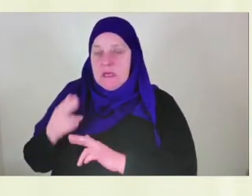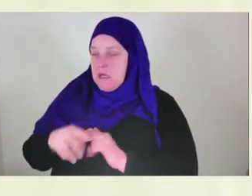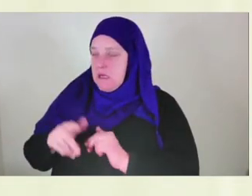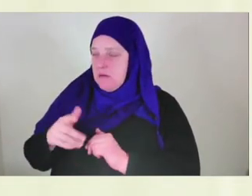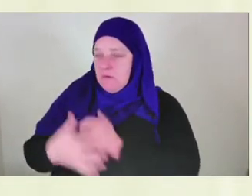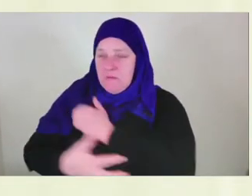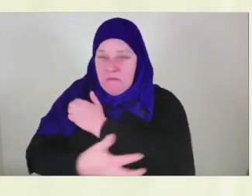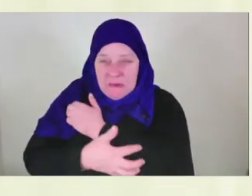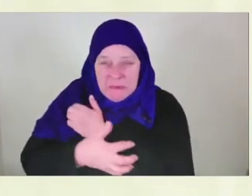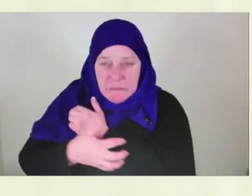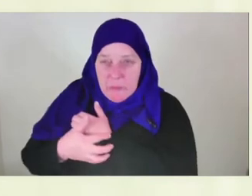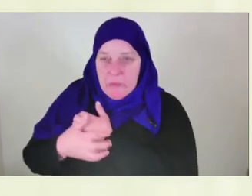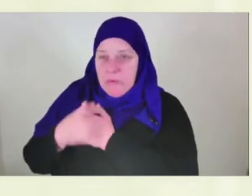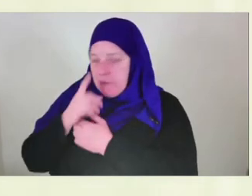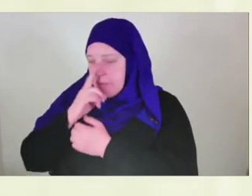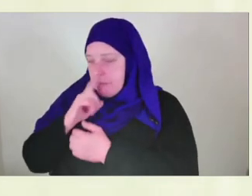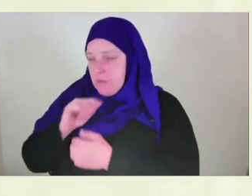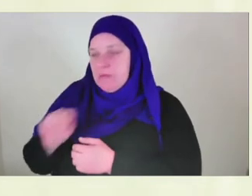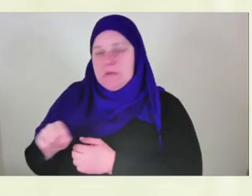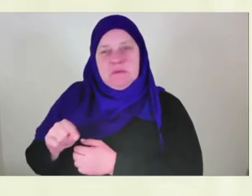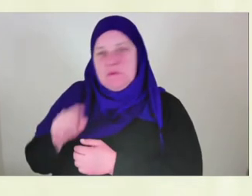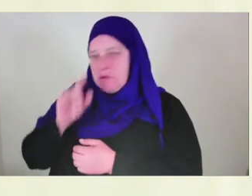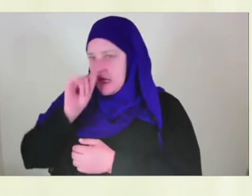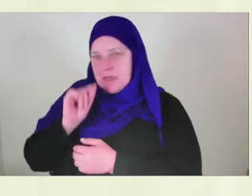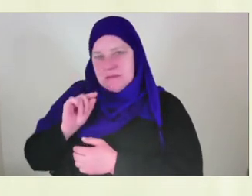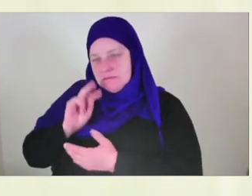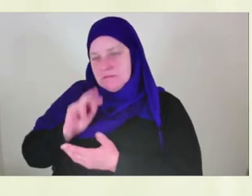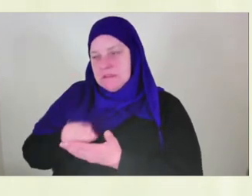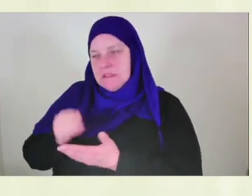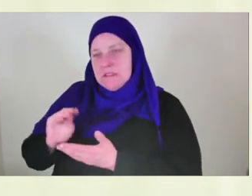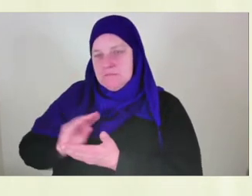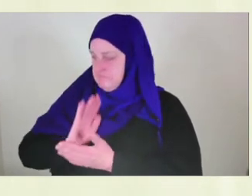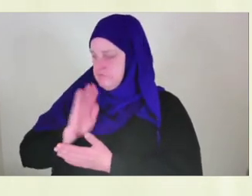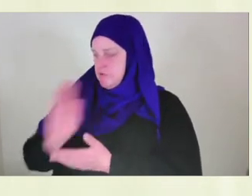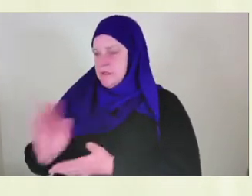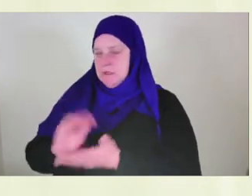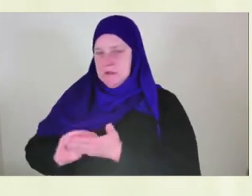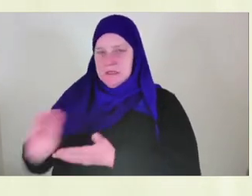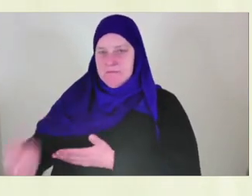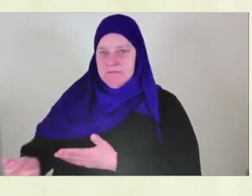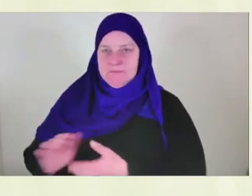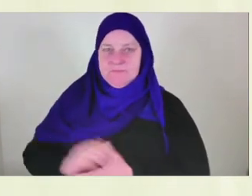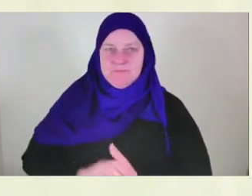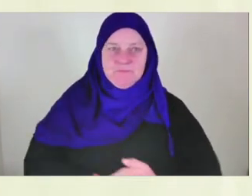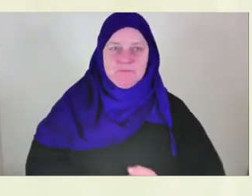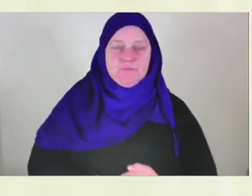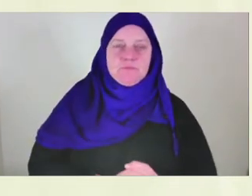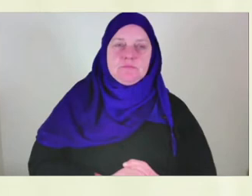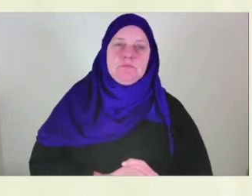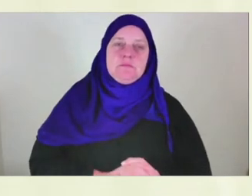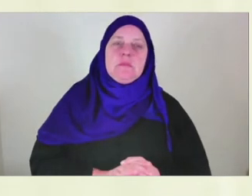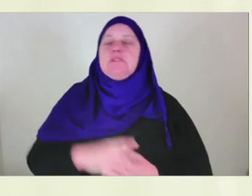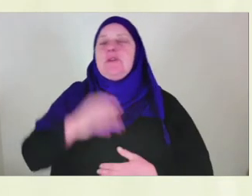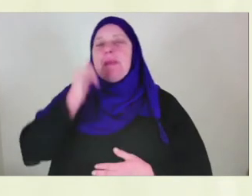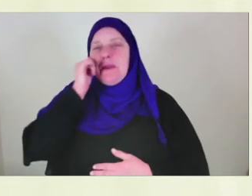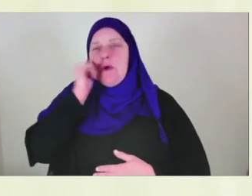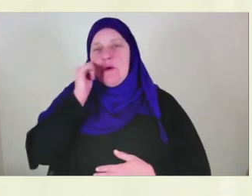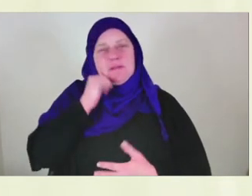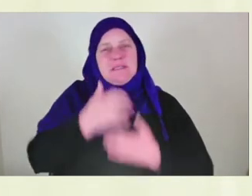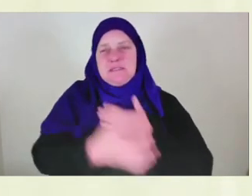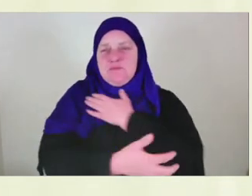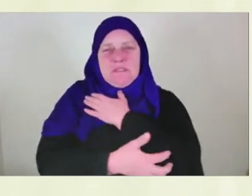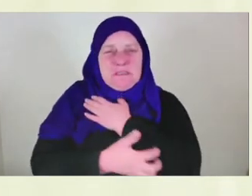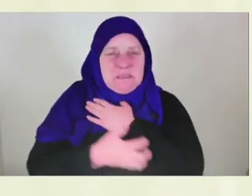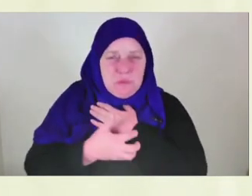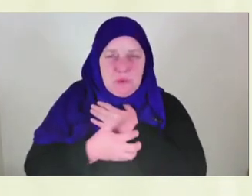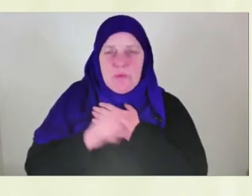poverty is unbelievable in these regions, and they give permission. So they look in terms of,